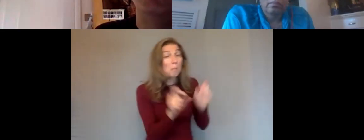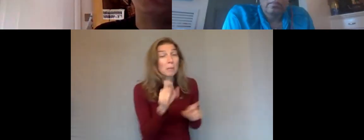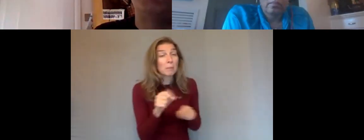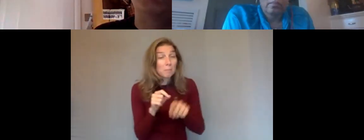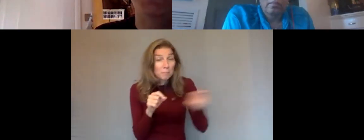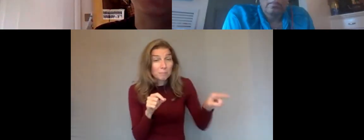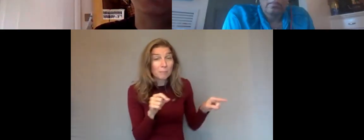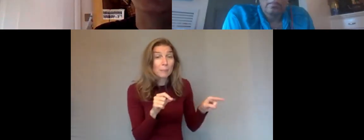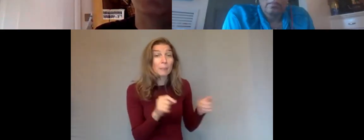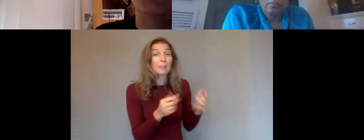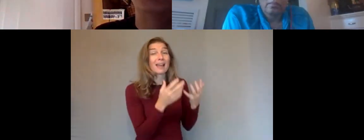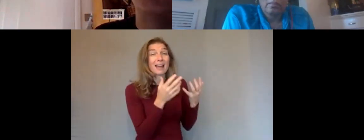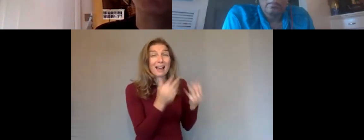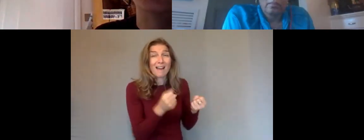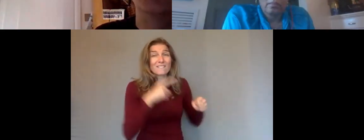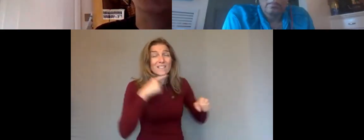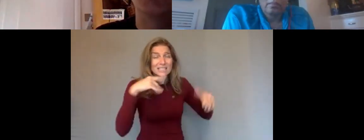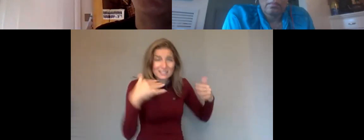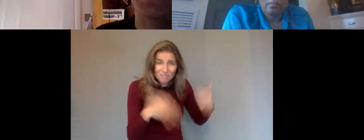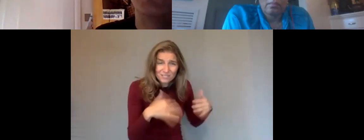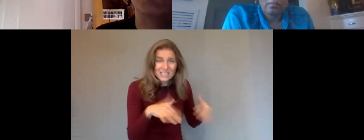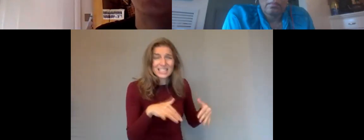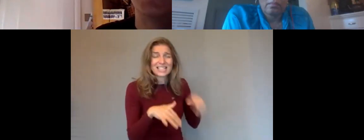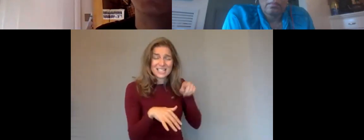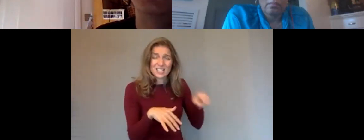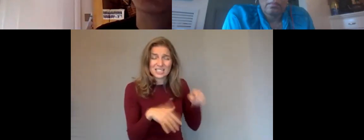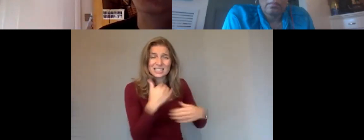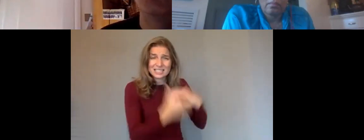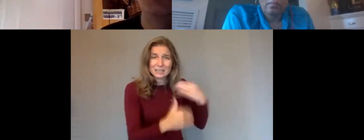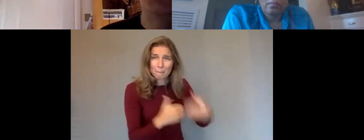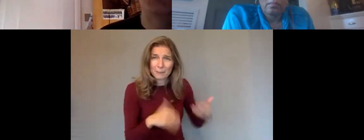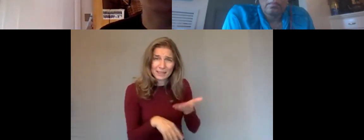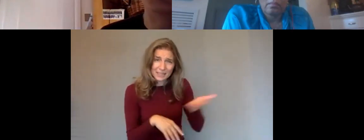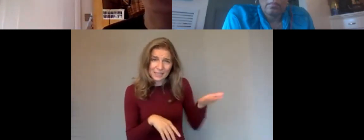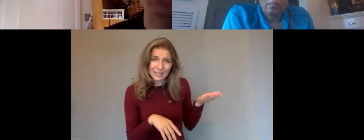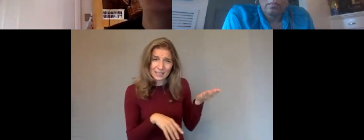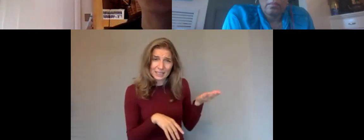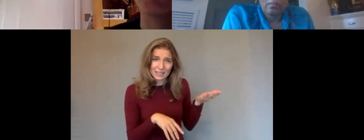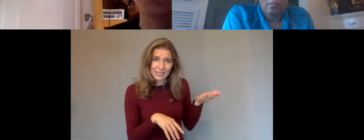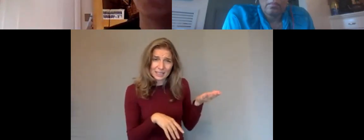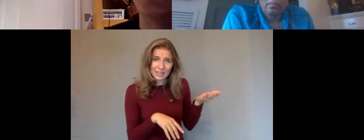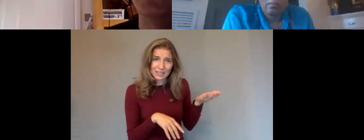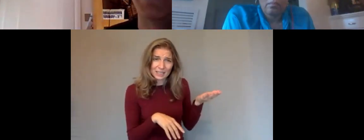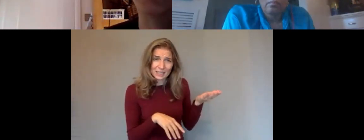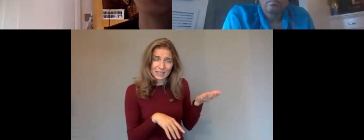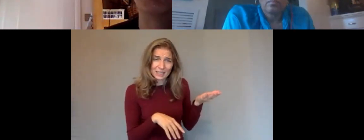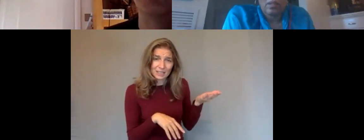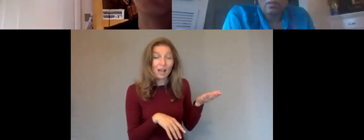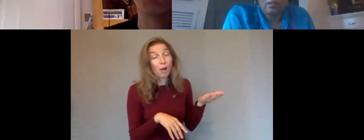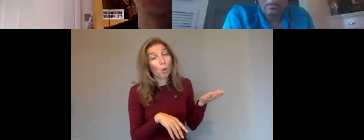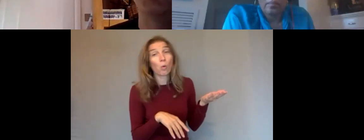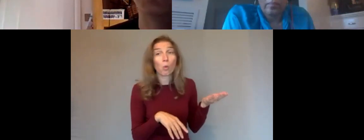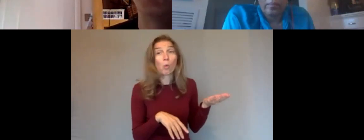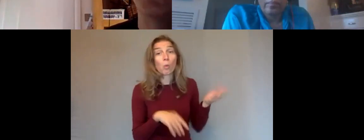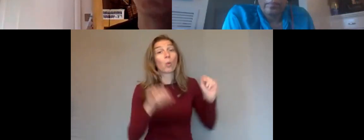most severe types of disability or complex disability, who could potentially benefit the most out of